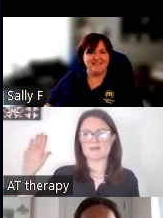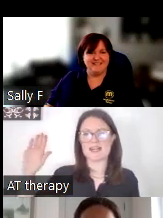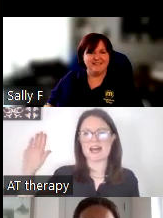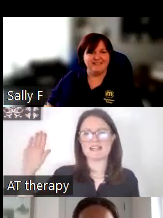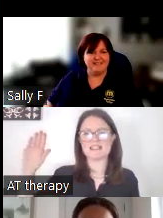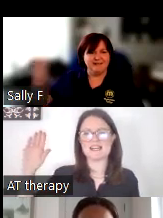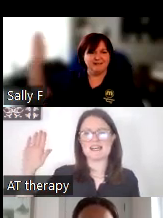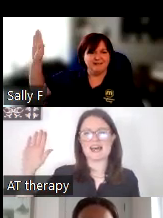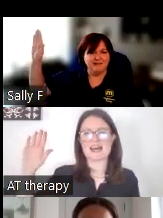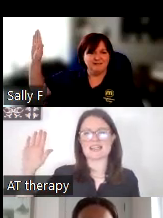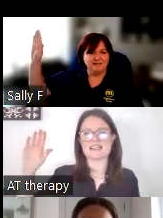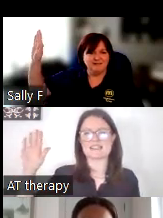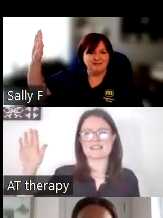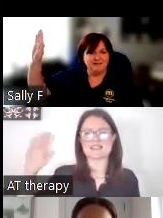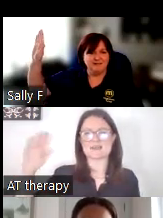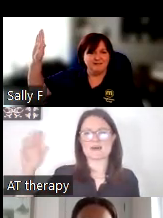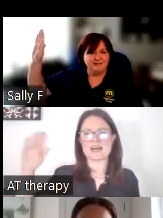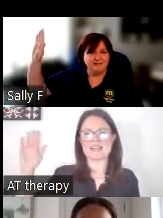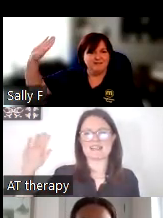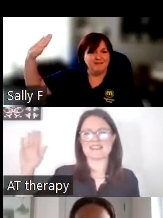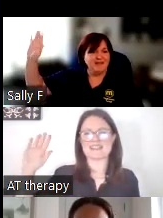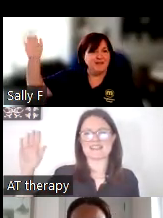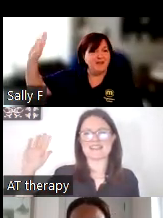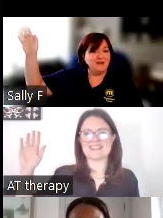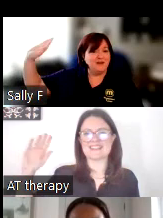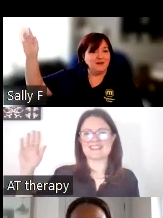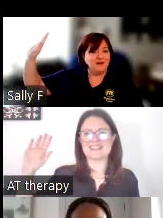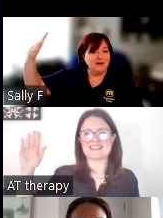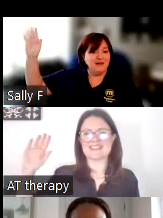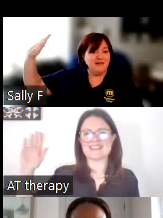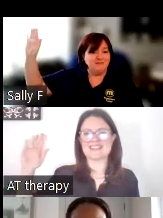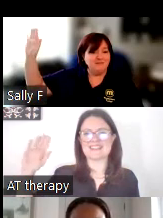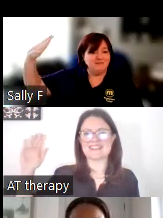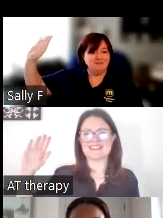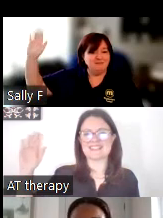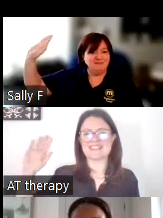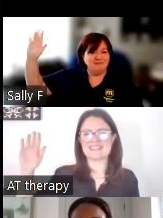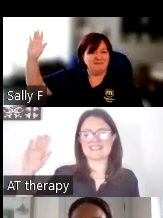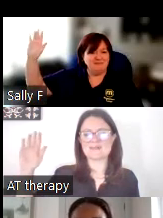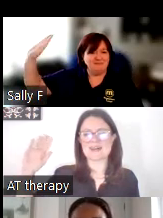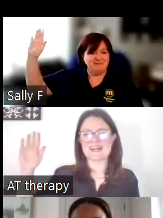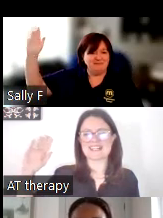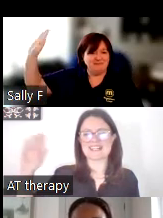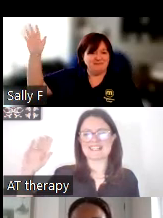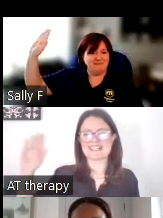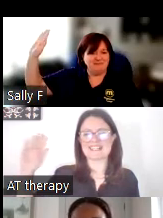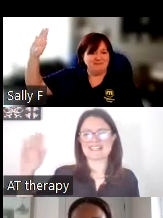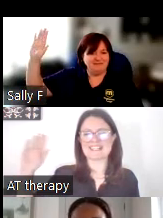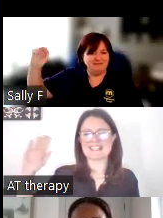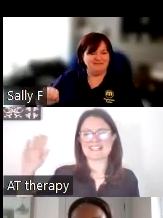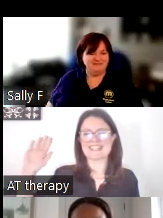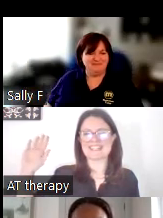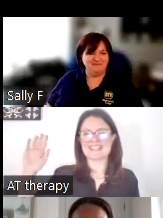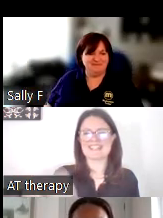my dominant hand and it's goodbye. Goodbye. Goodbye.